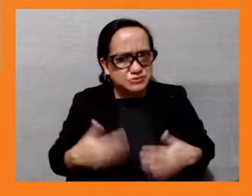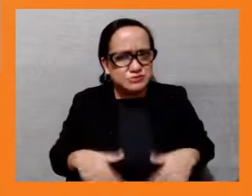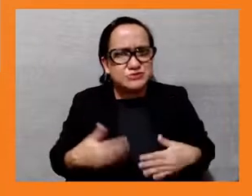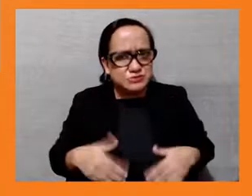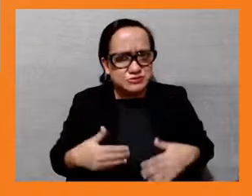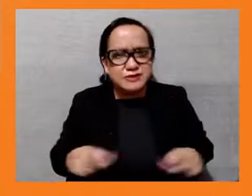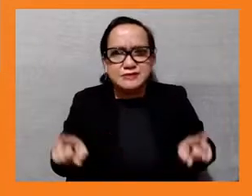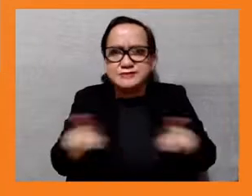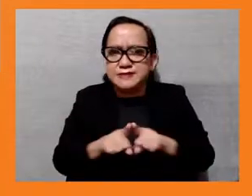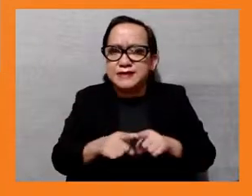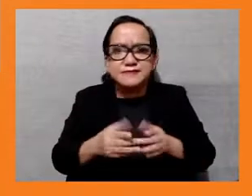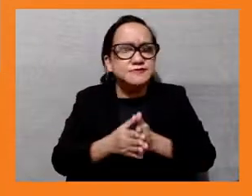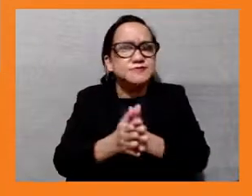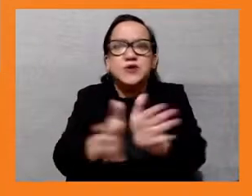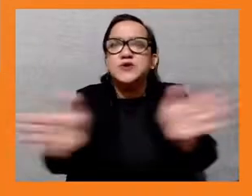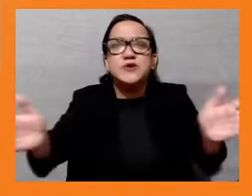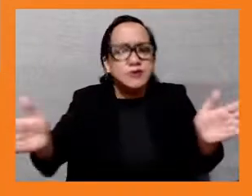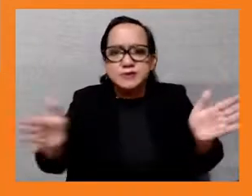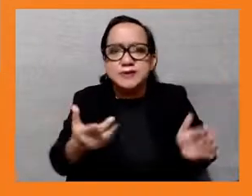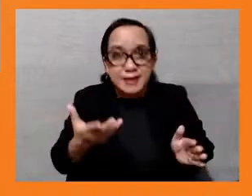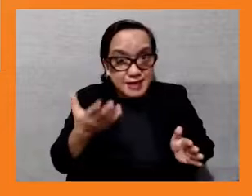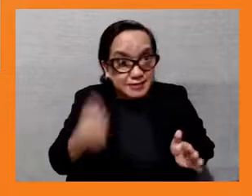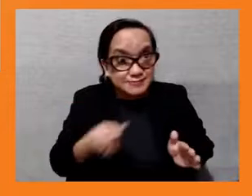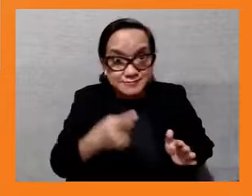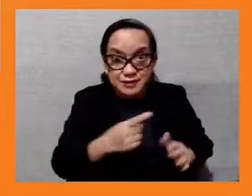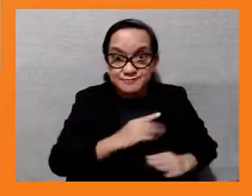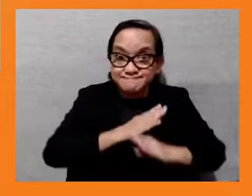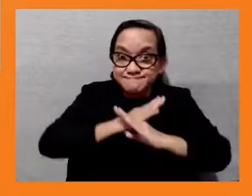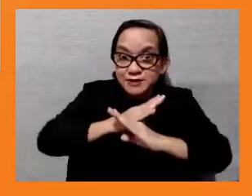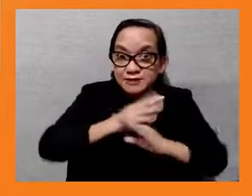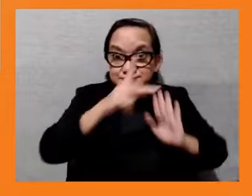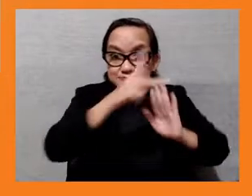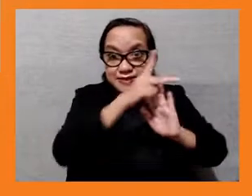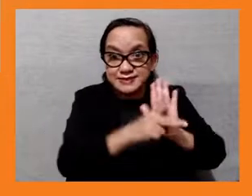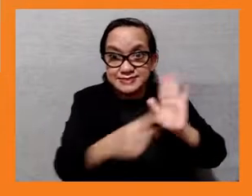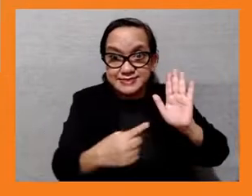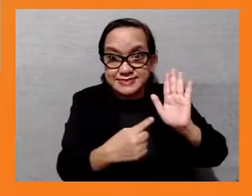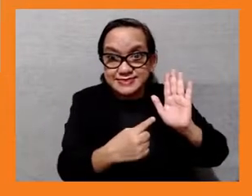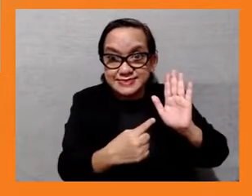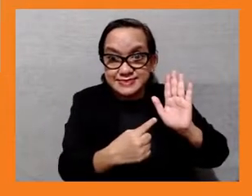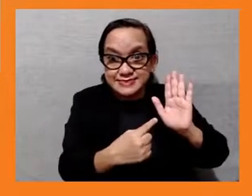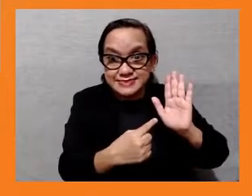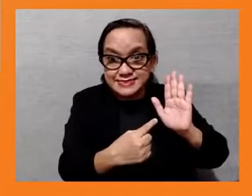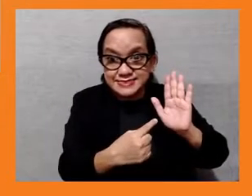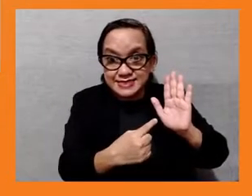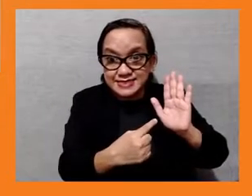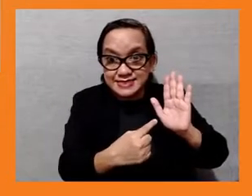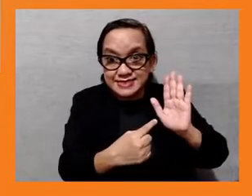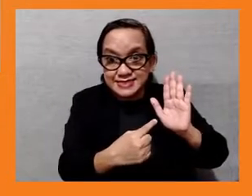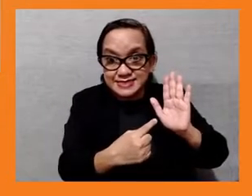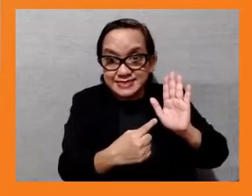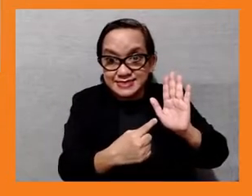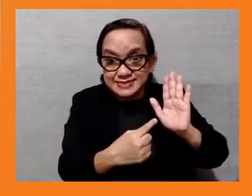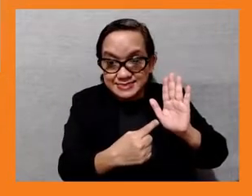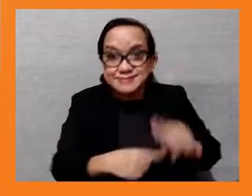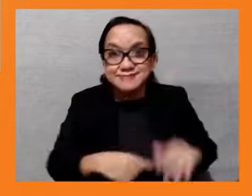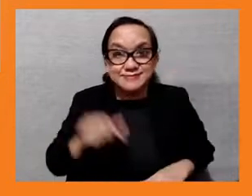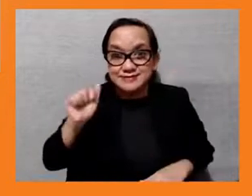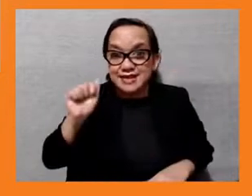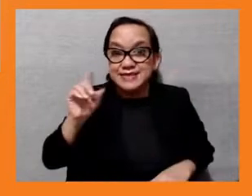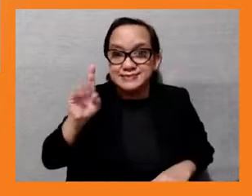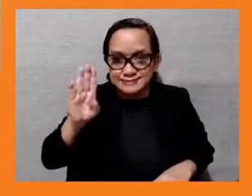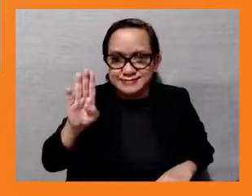C to veer away from complying to specific safeguard requirements. There is also no disclosure of sub-projects